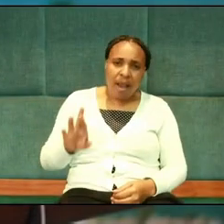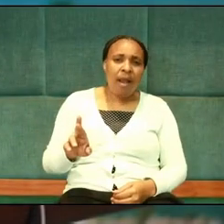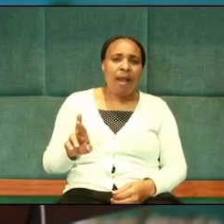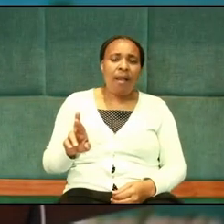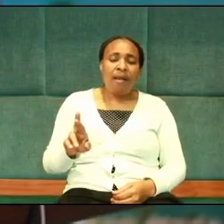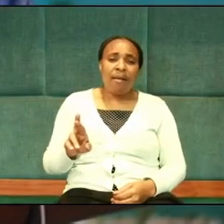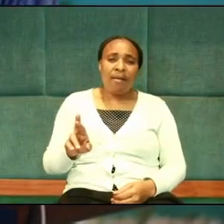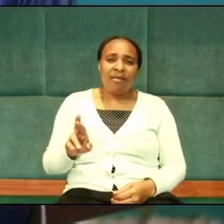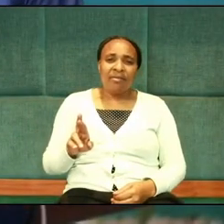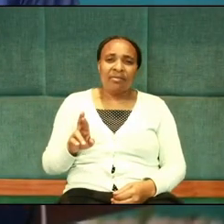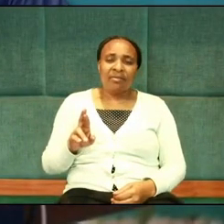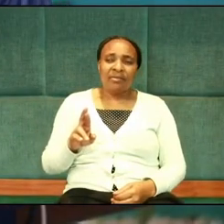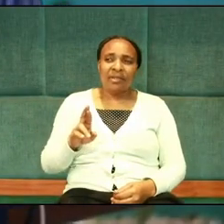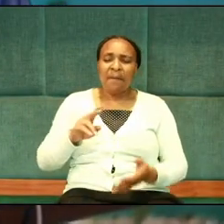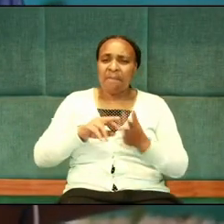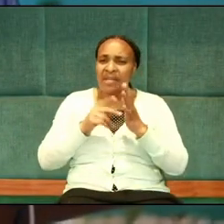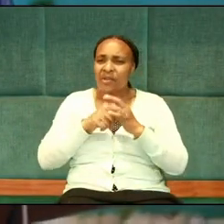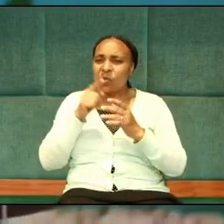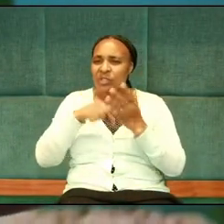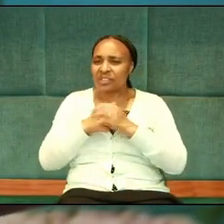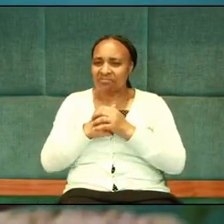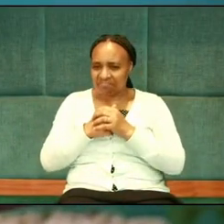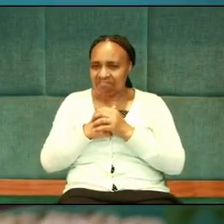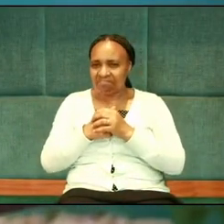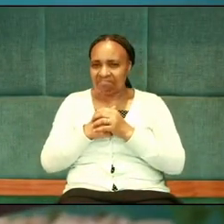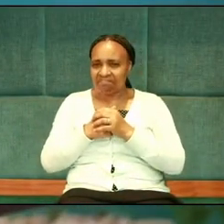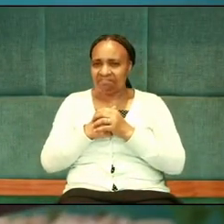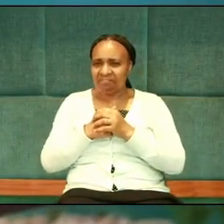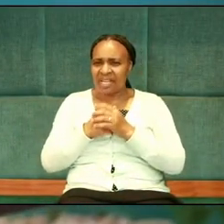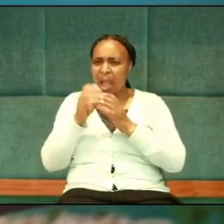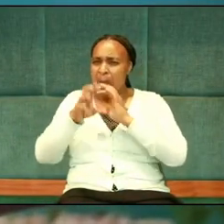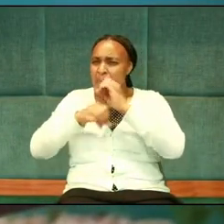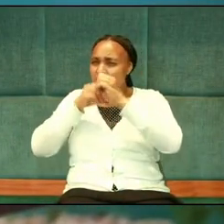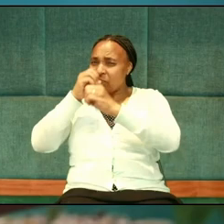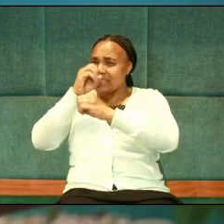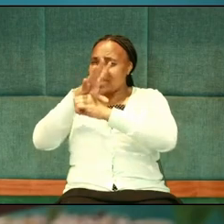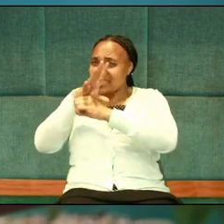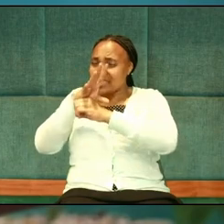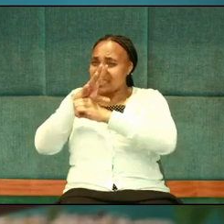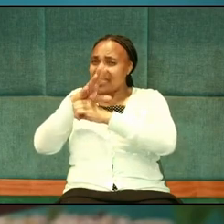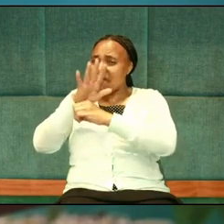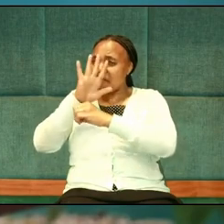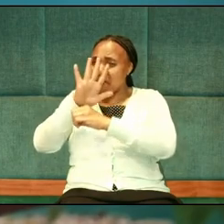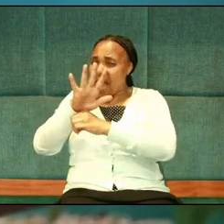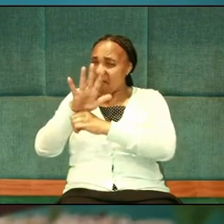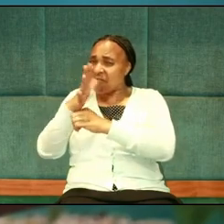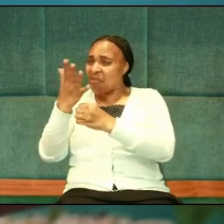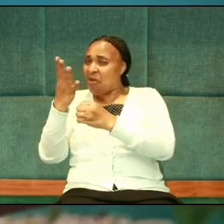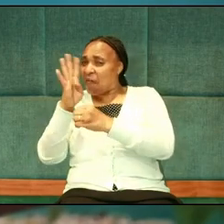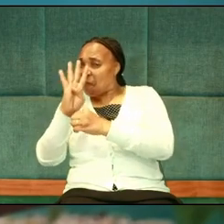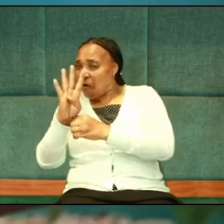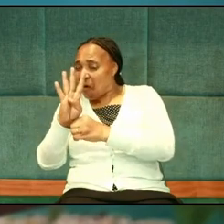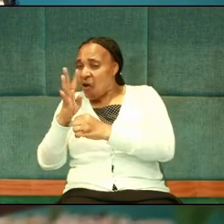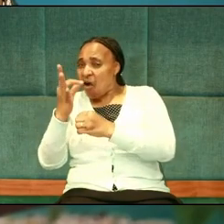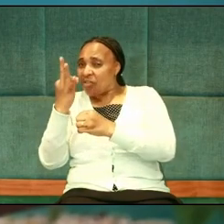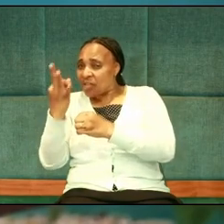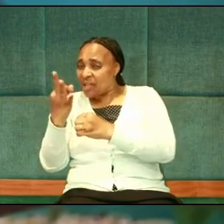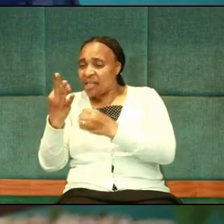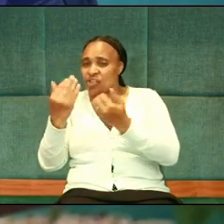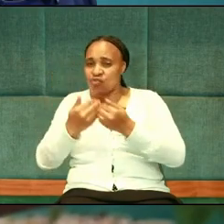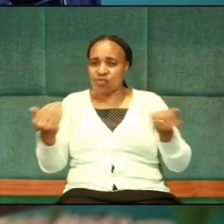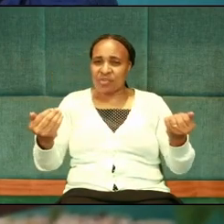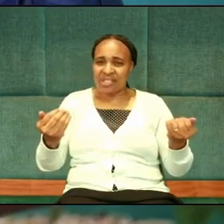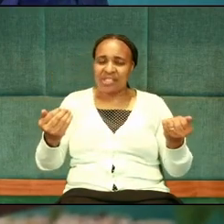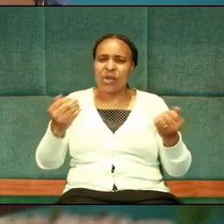She used to have a flat tummy. Project after four, five kids or three. When the